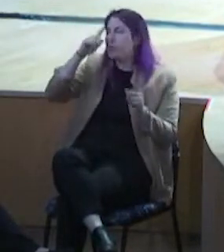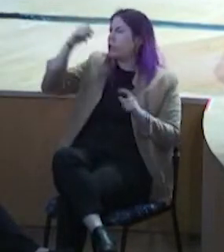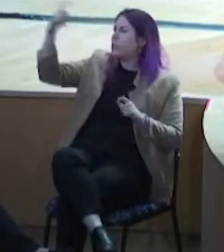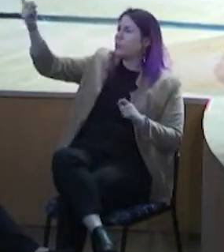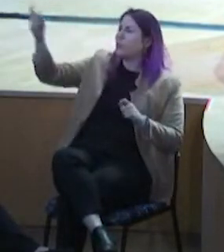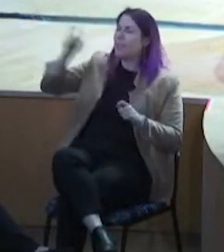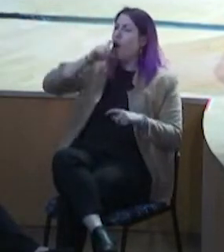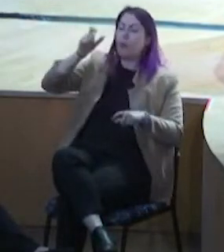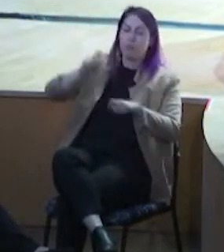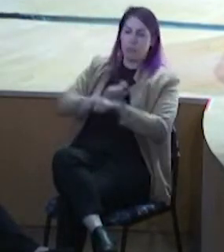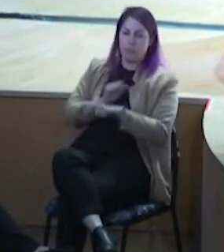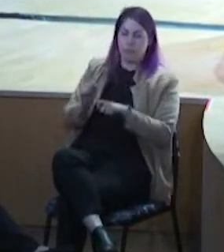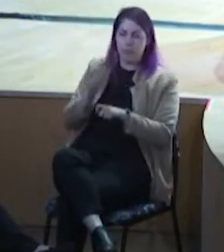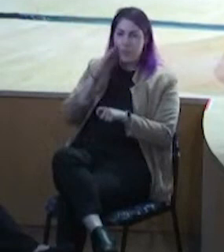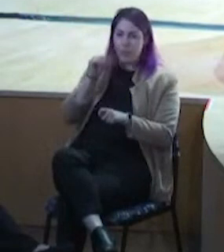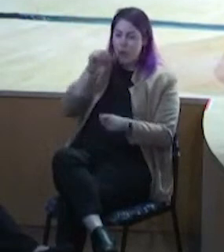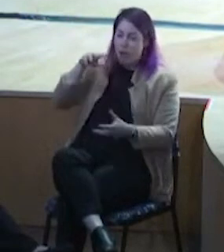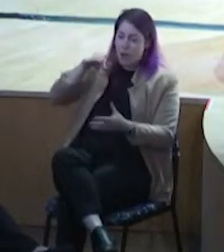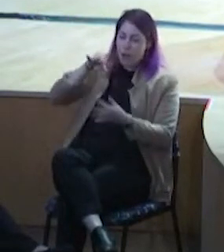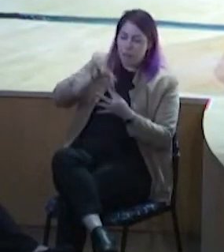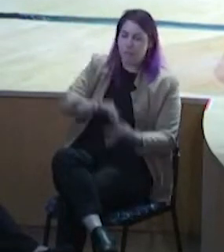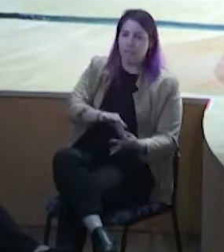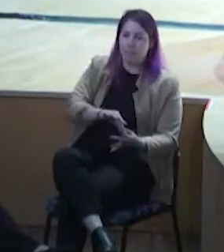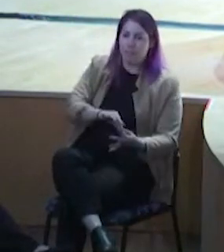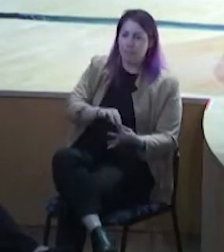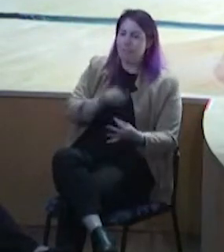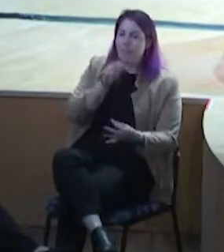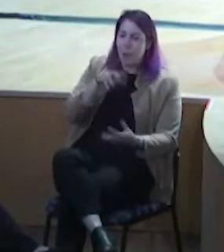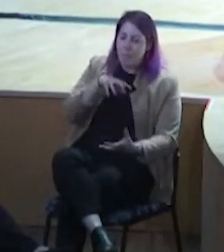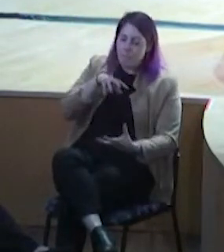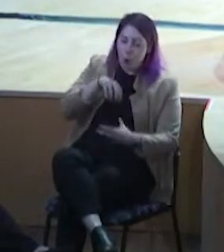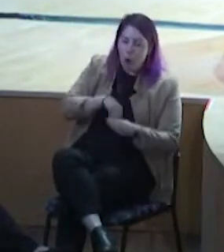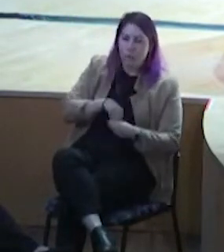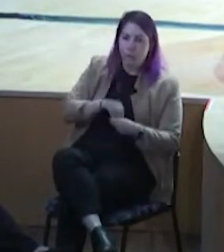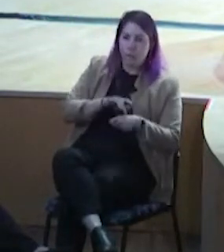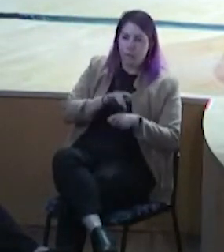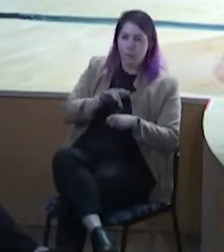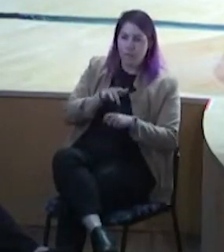because we're really not products of our environment anymore. Right? So